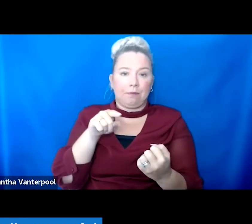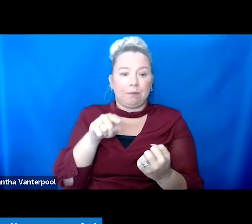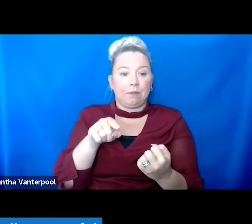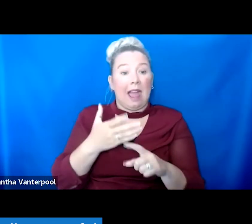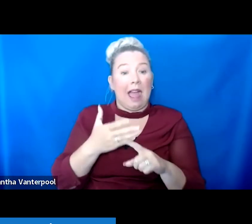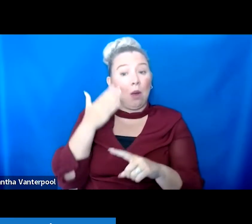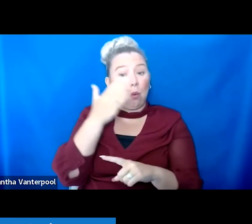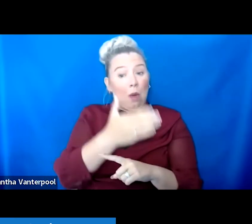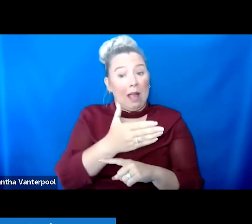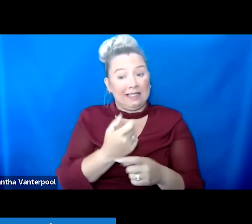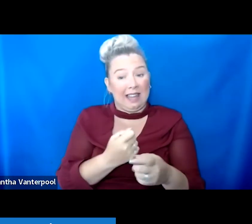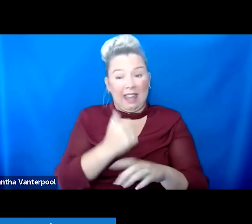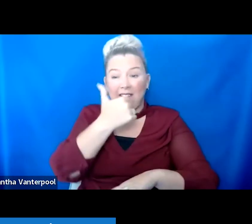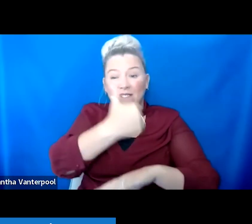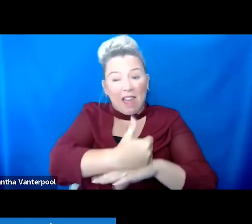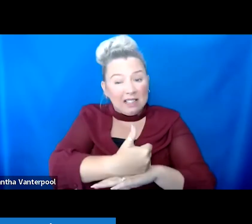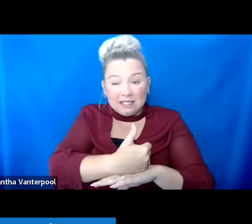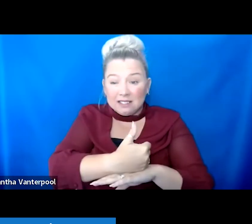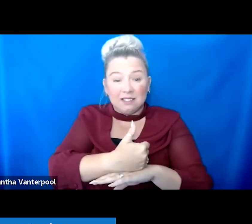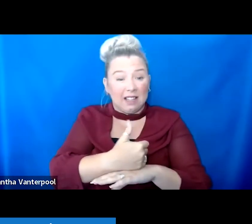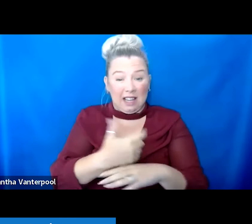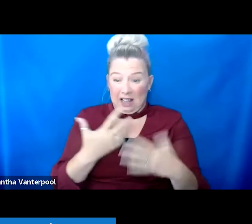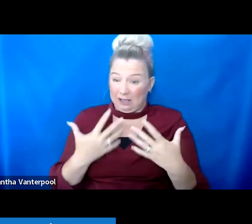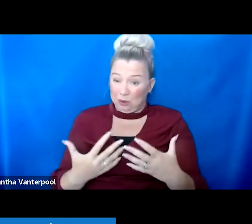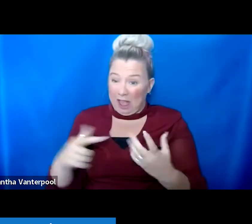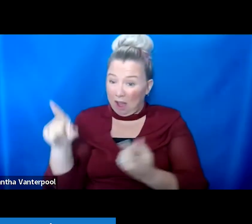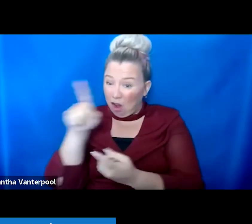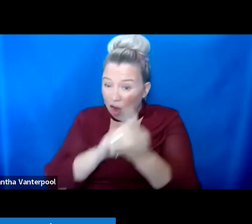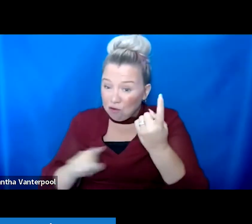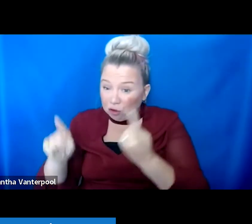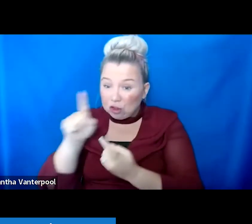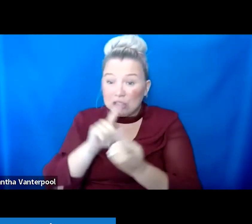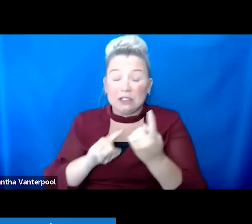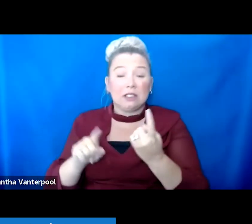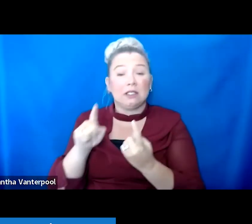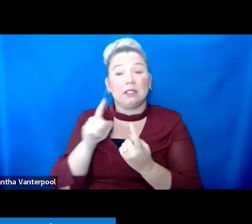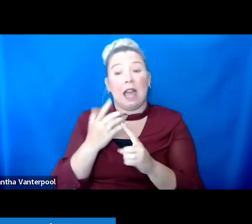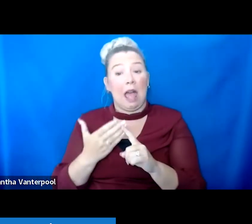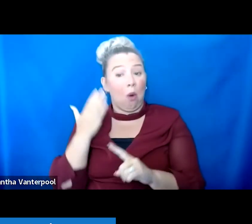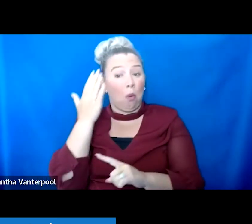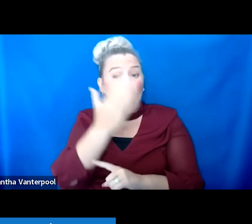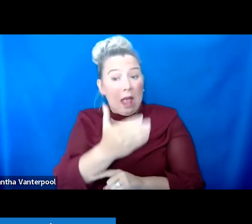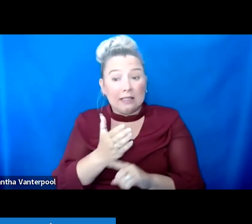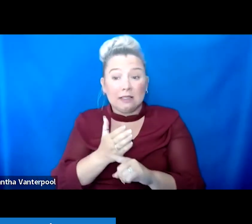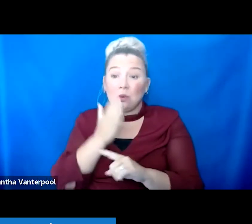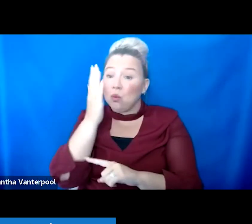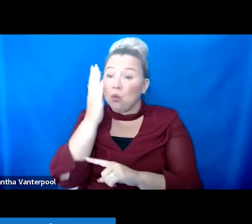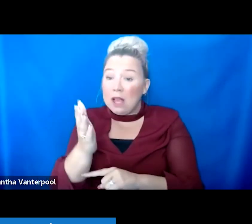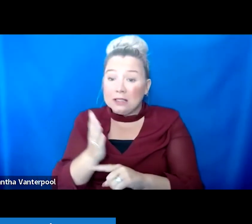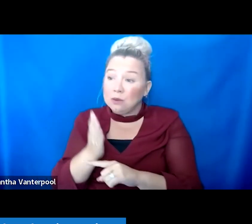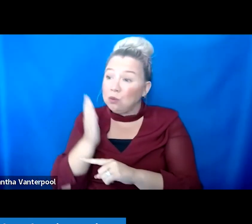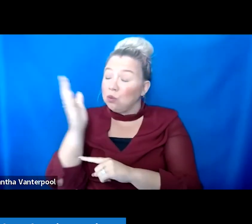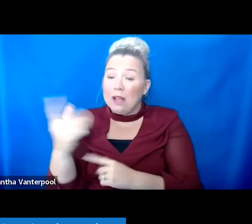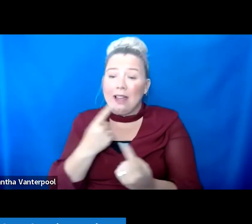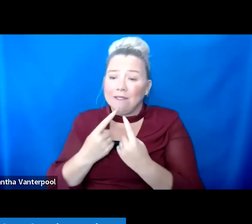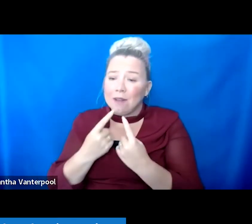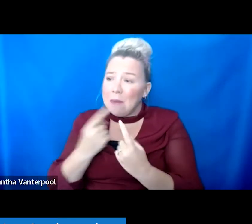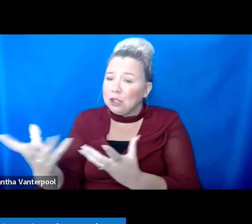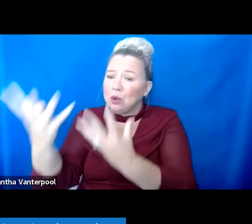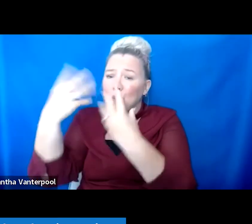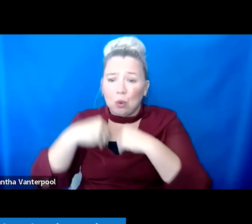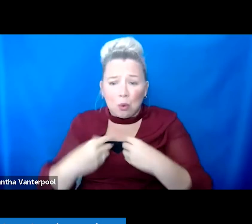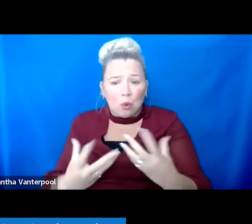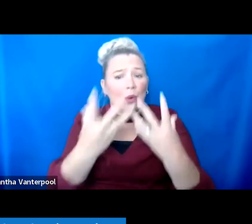went to events like where we are today, attending them and really thinking about